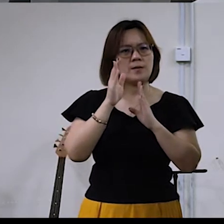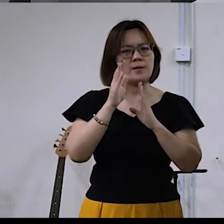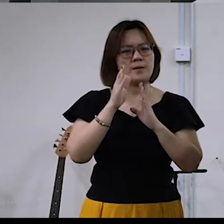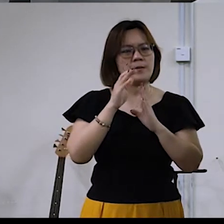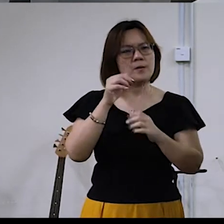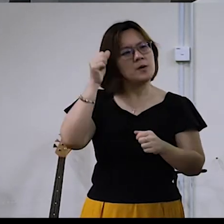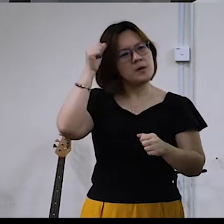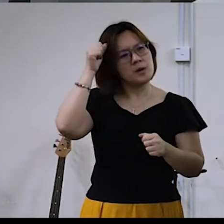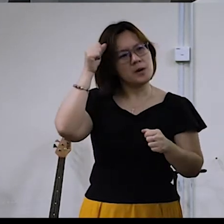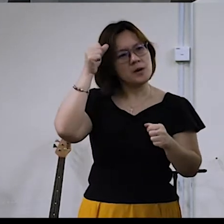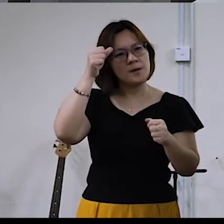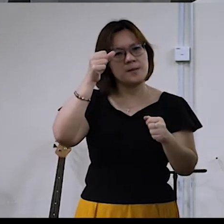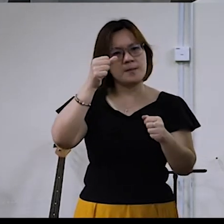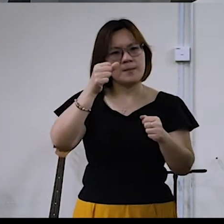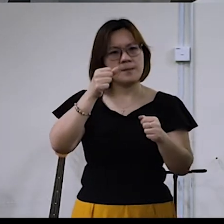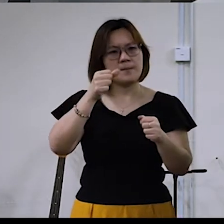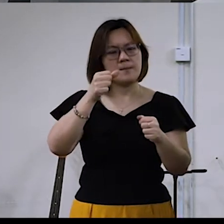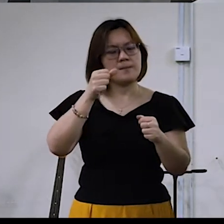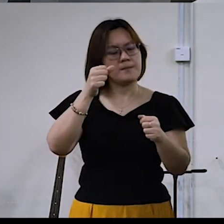Turn to the Holy Spirit.